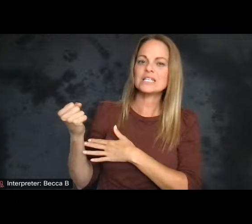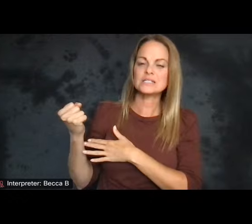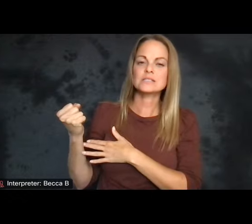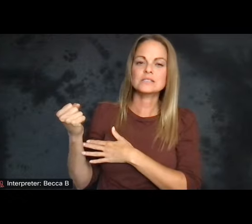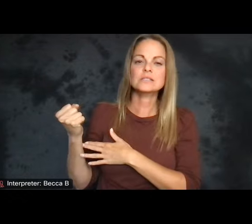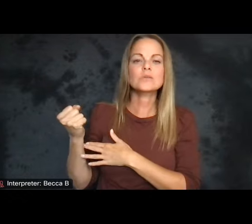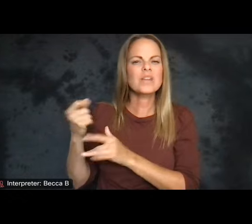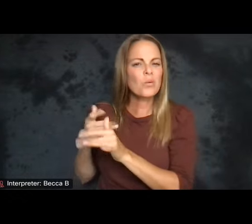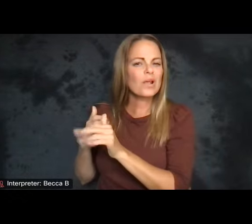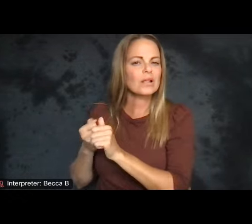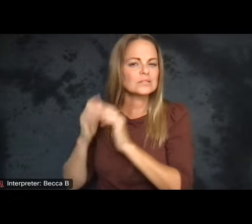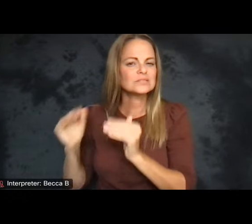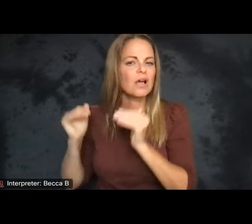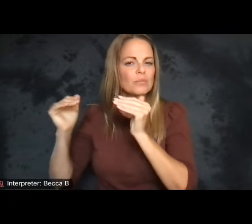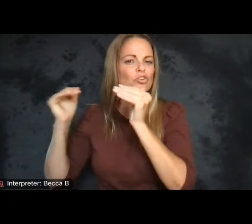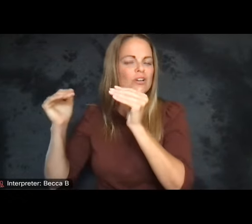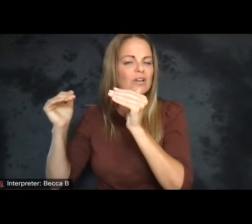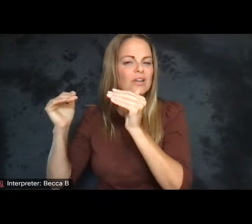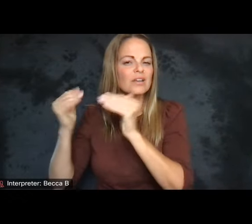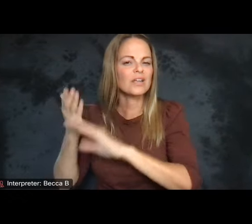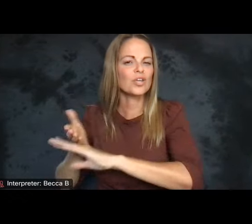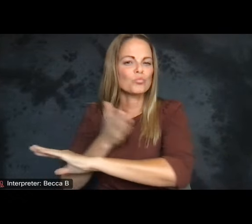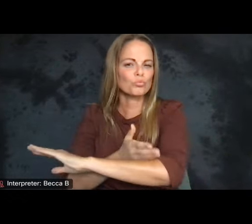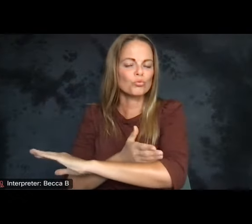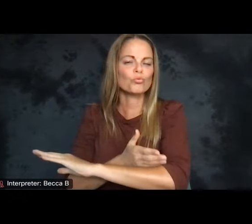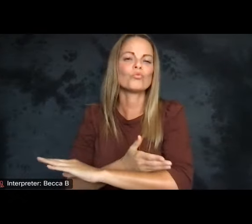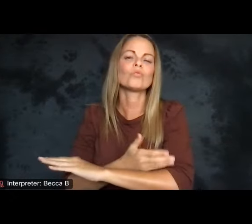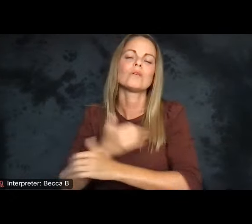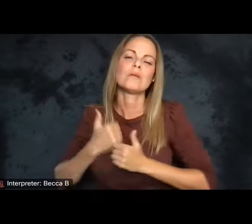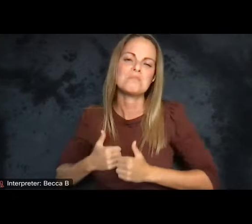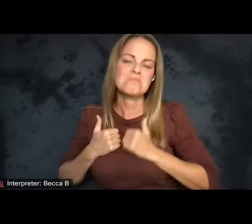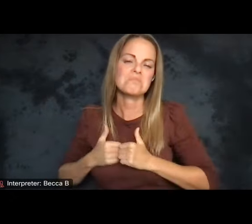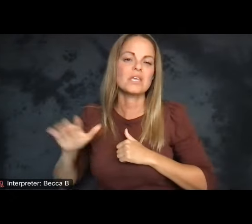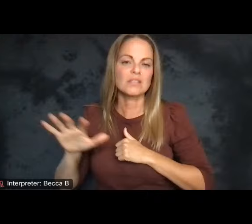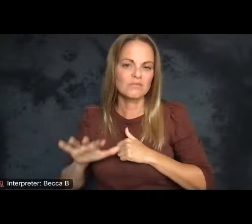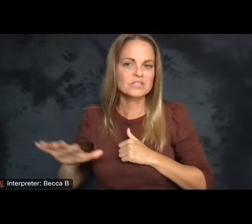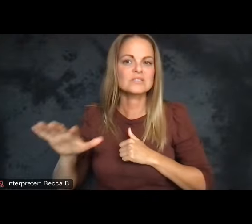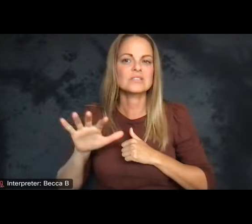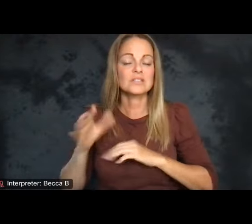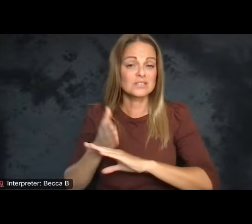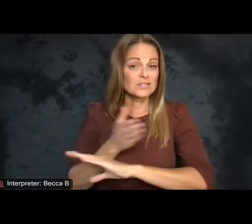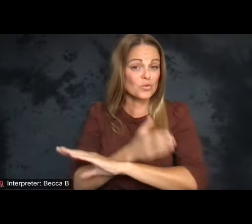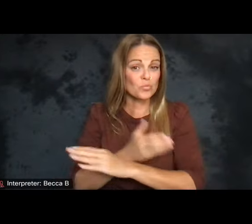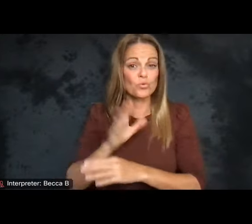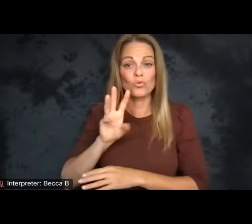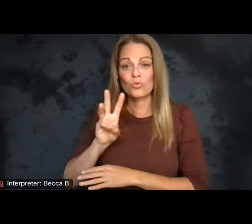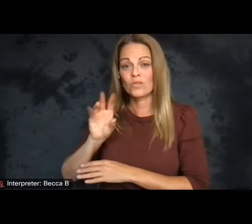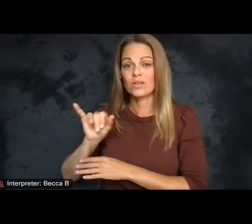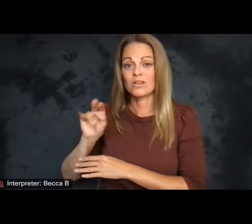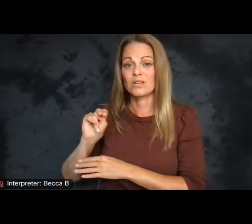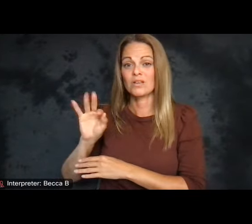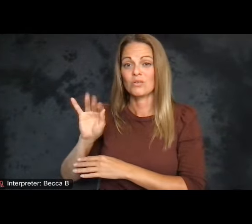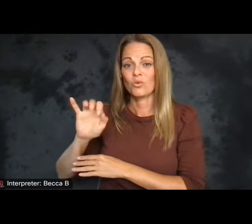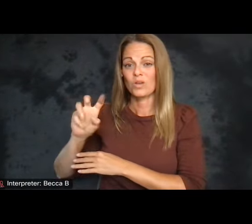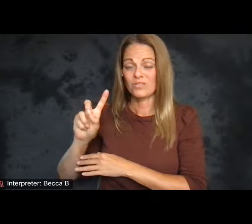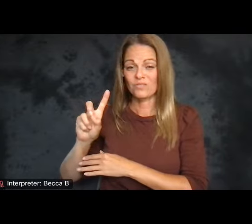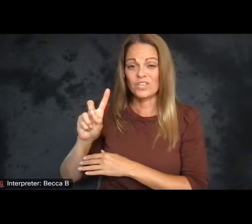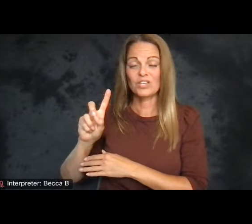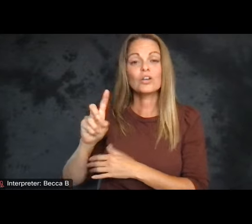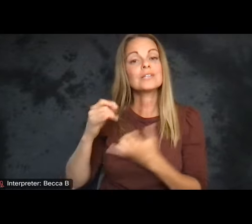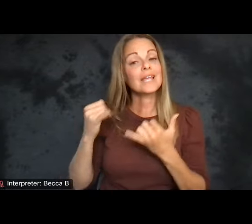We've upgraded the bathing facilities out at Winfield, and now this is enabling us to